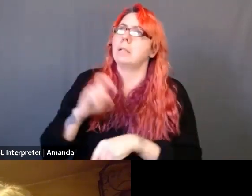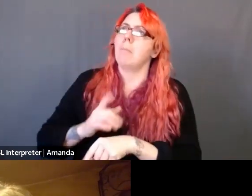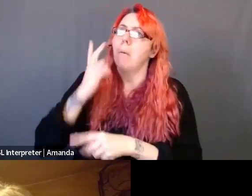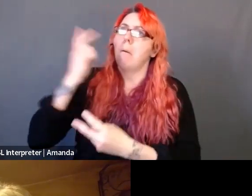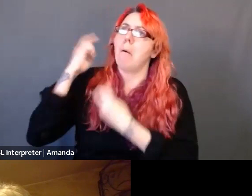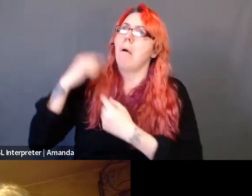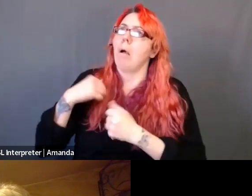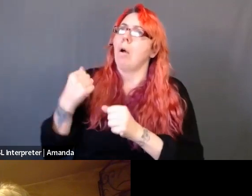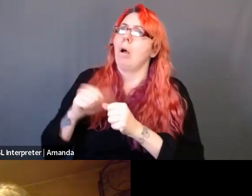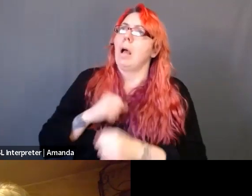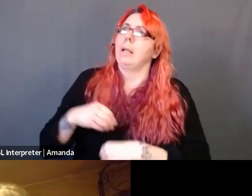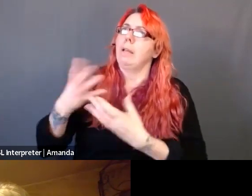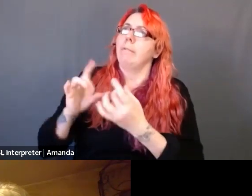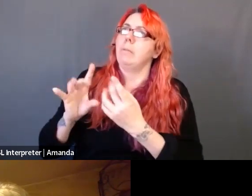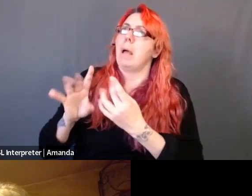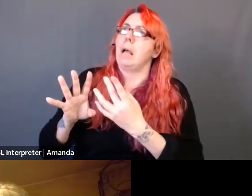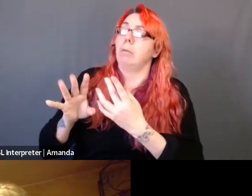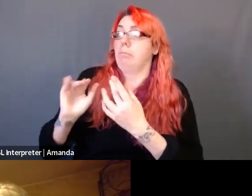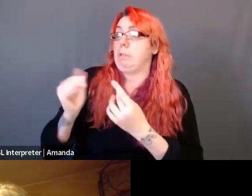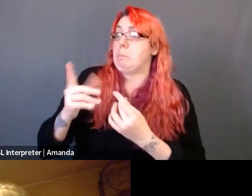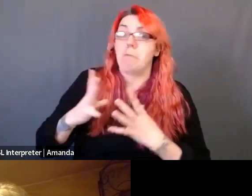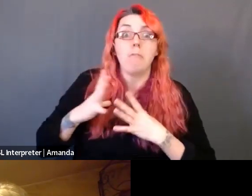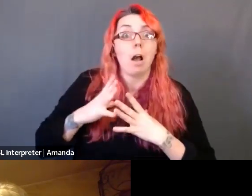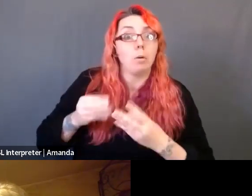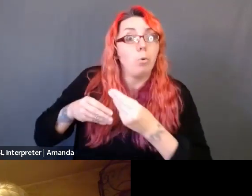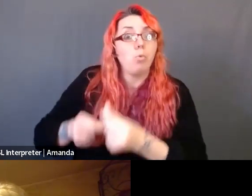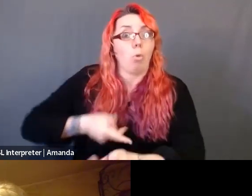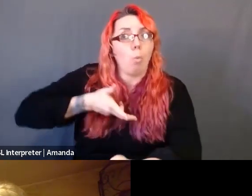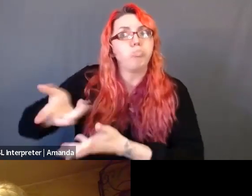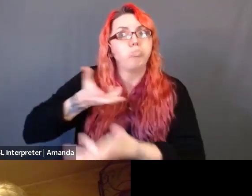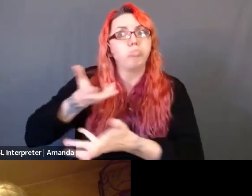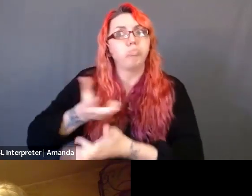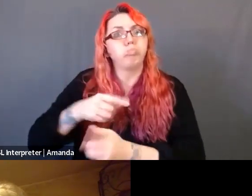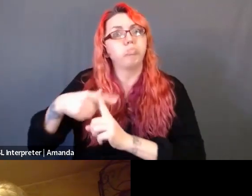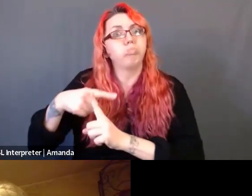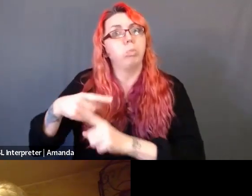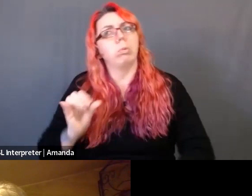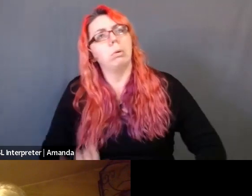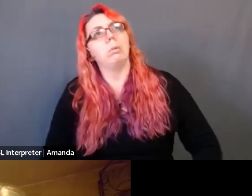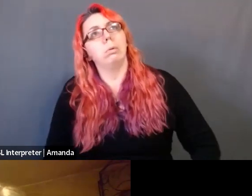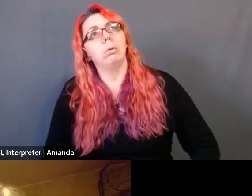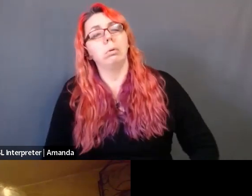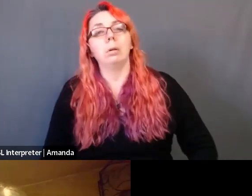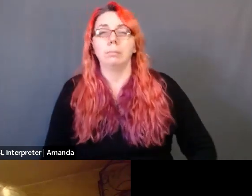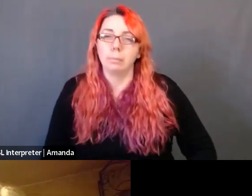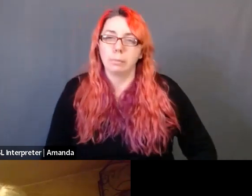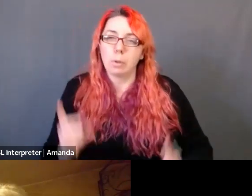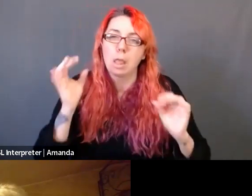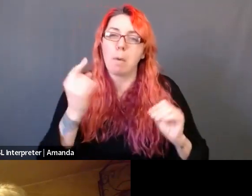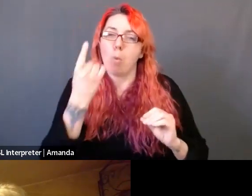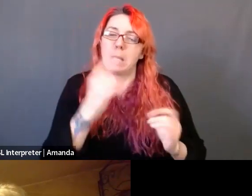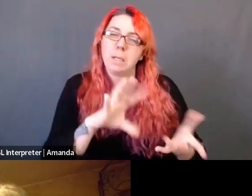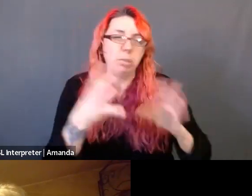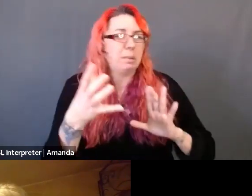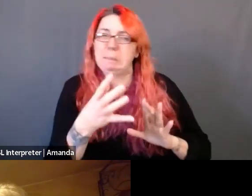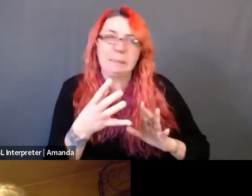And if you're struggling with that, just to listen and appreciate other participants in the group that you're in and what they'll say. And so when we come back, we'll hear from a few groups, And